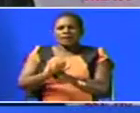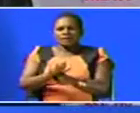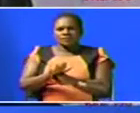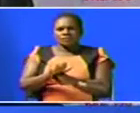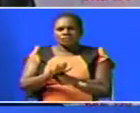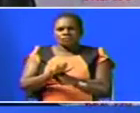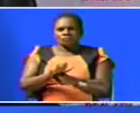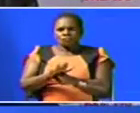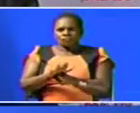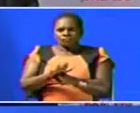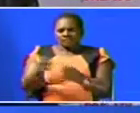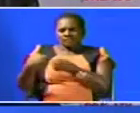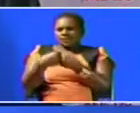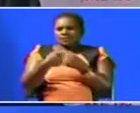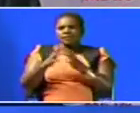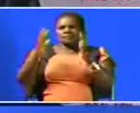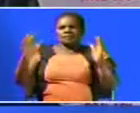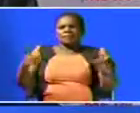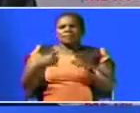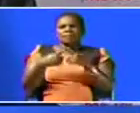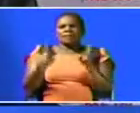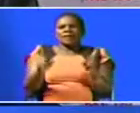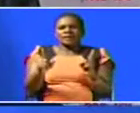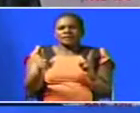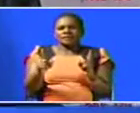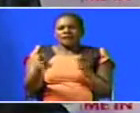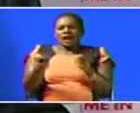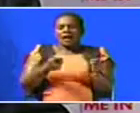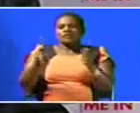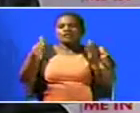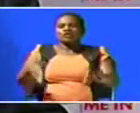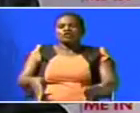this is normally a challenge, but we are dealing with them administratively.